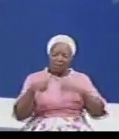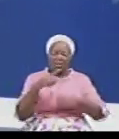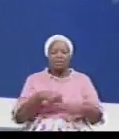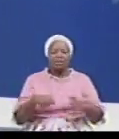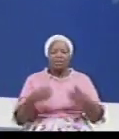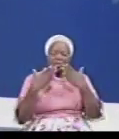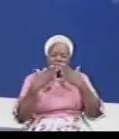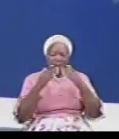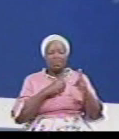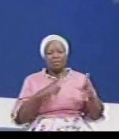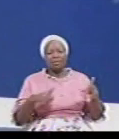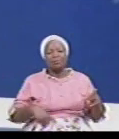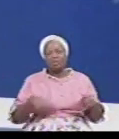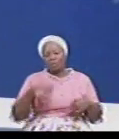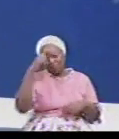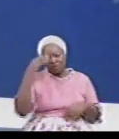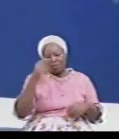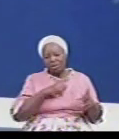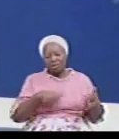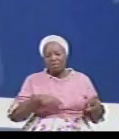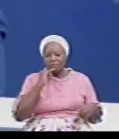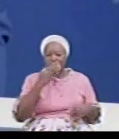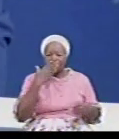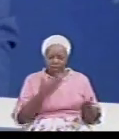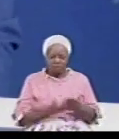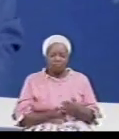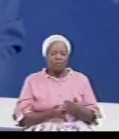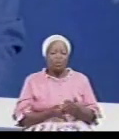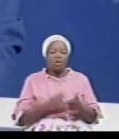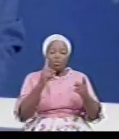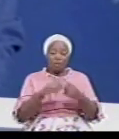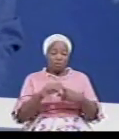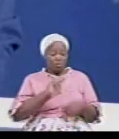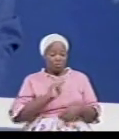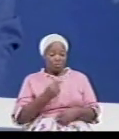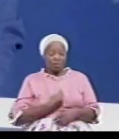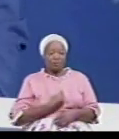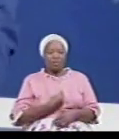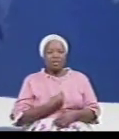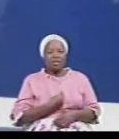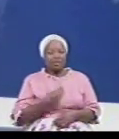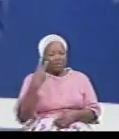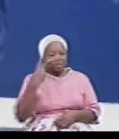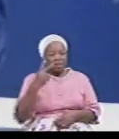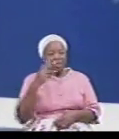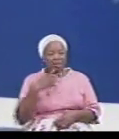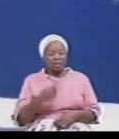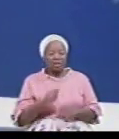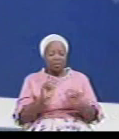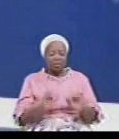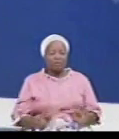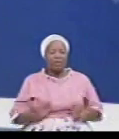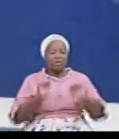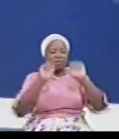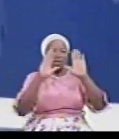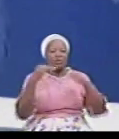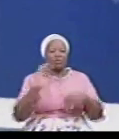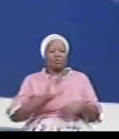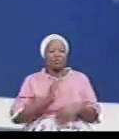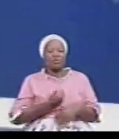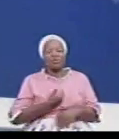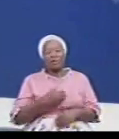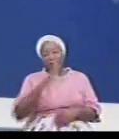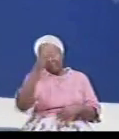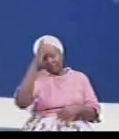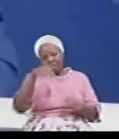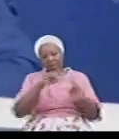want to thank God for the commitment of the brethren. We want to thank God for the cooperation and the partnership